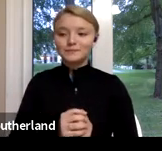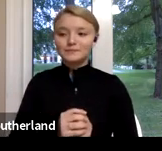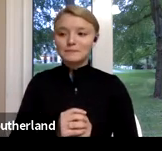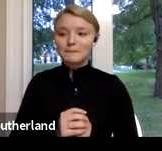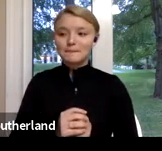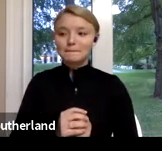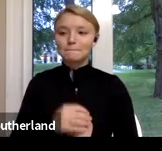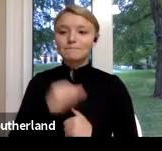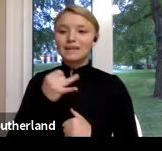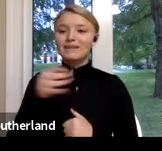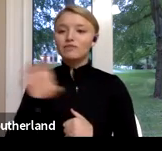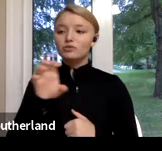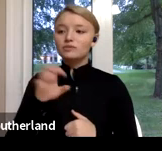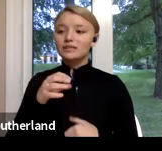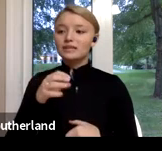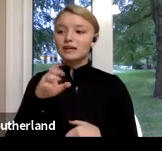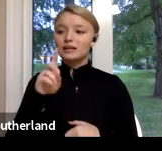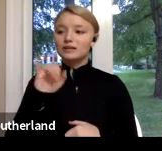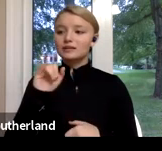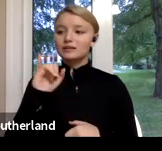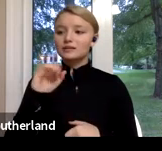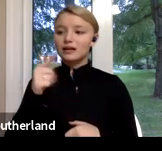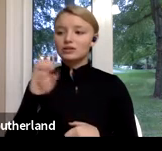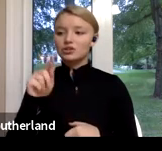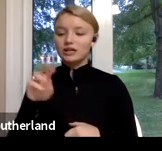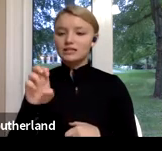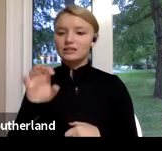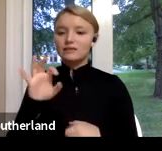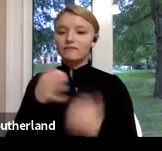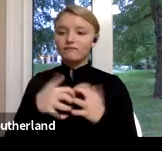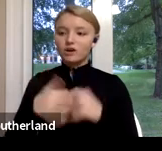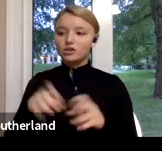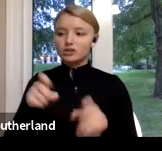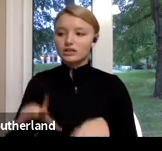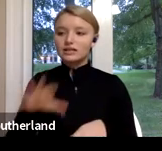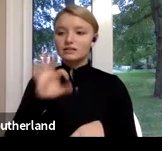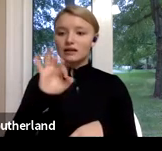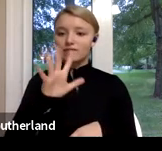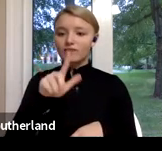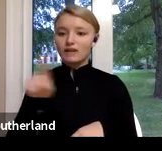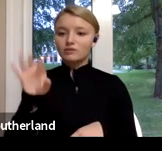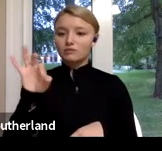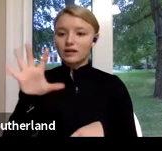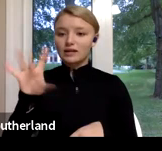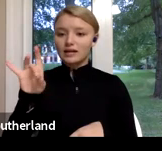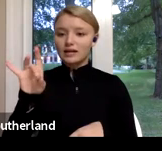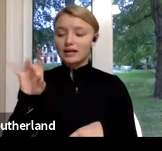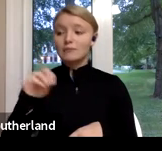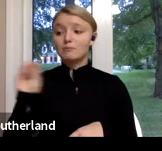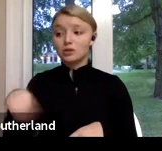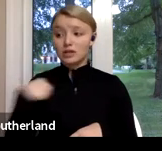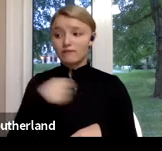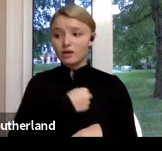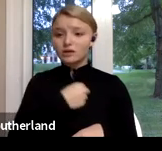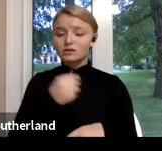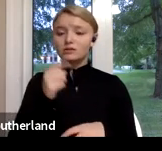If you did a digestive function test, 95 to 98% of us would come back with a weak or